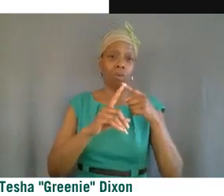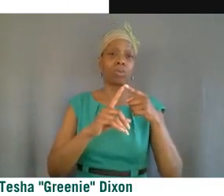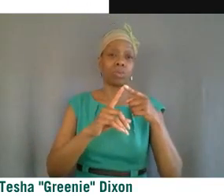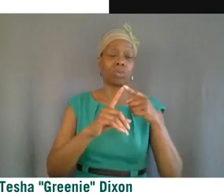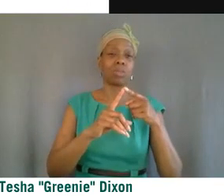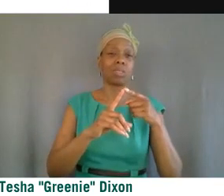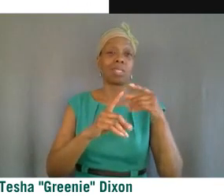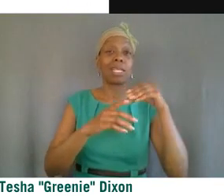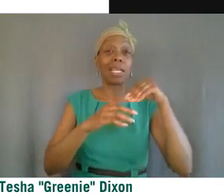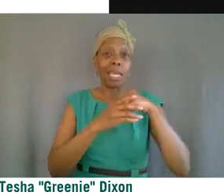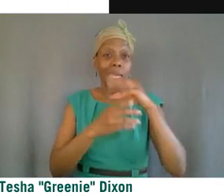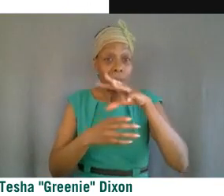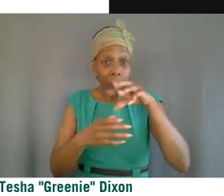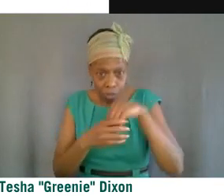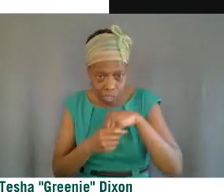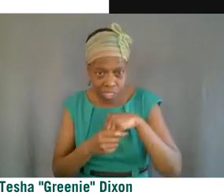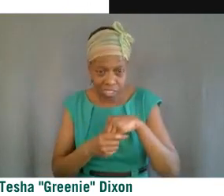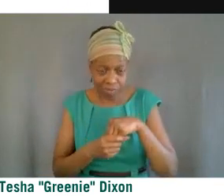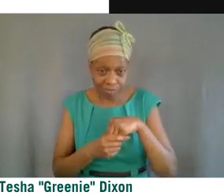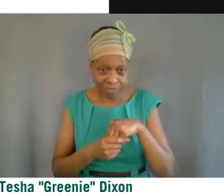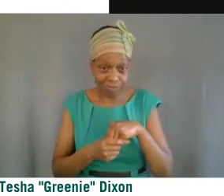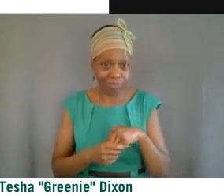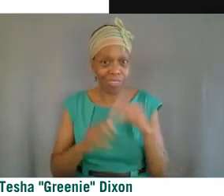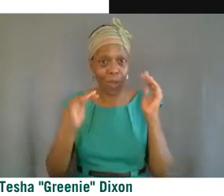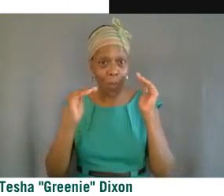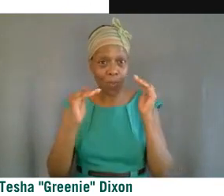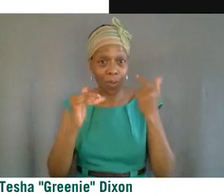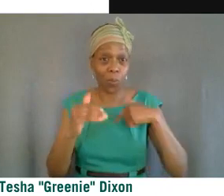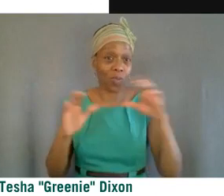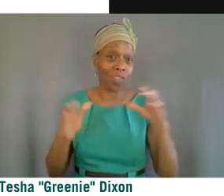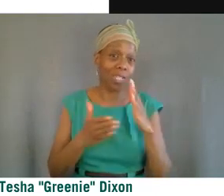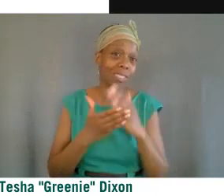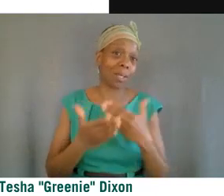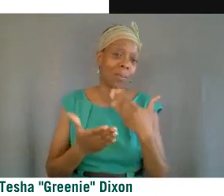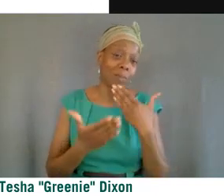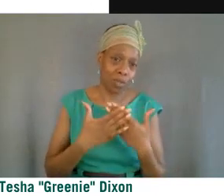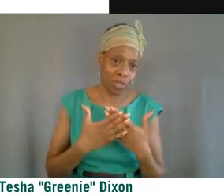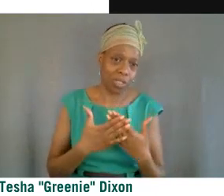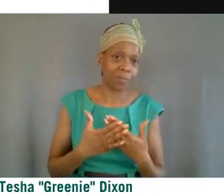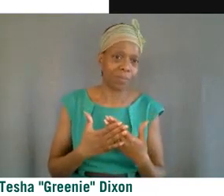participation, then hopefully we've done some good. And so